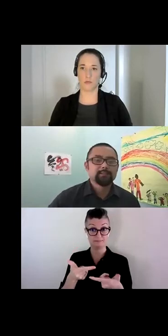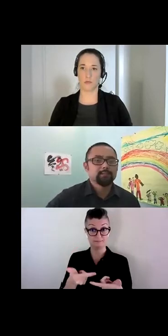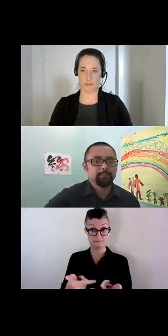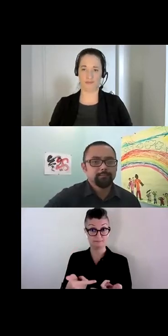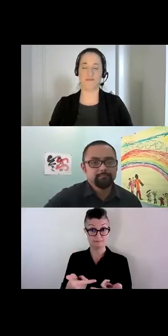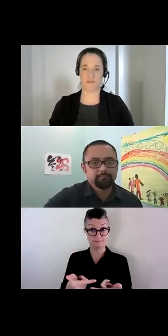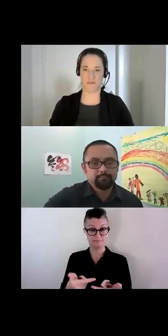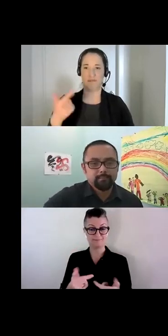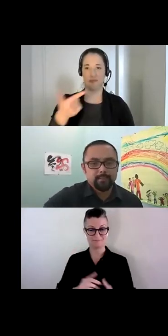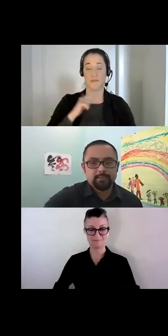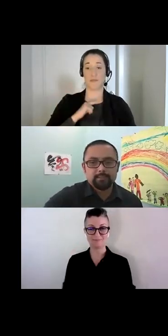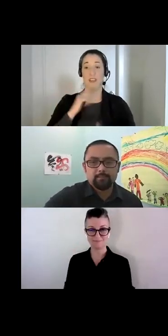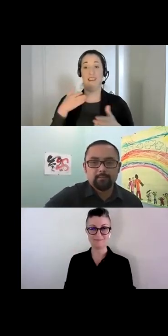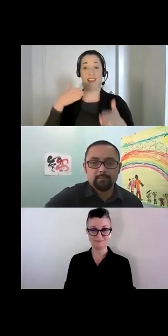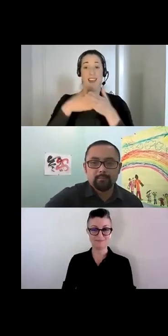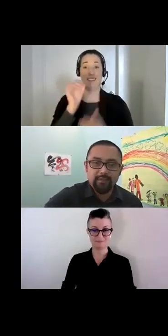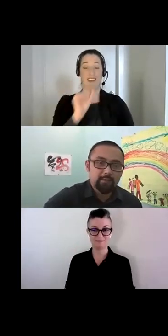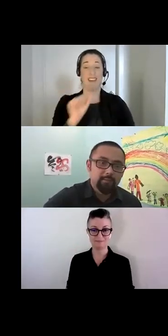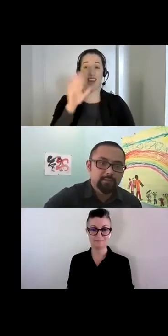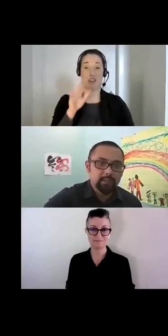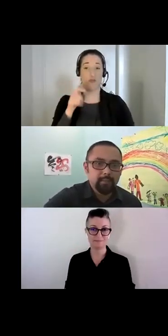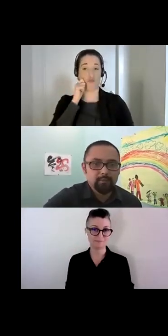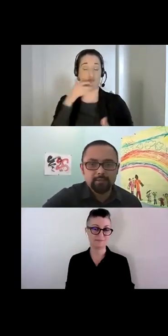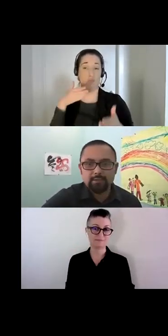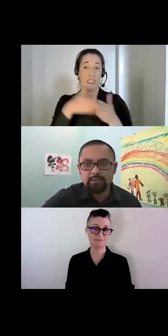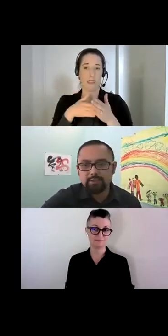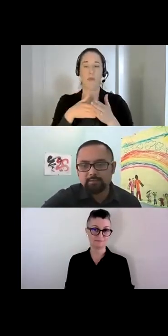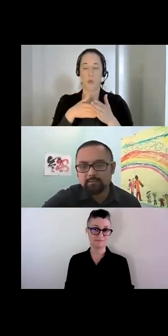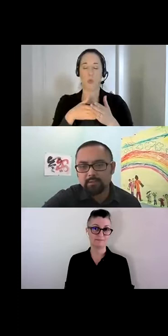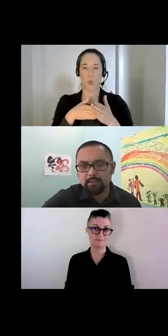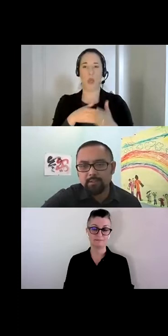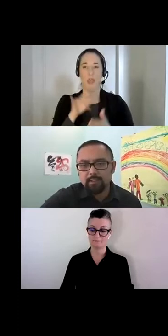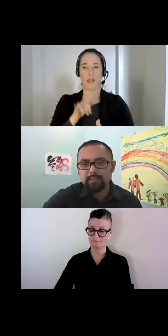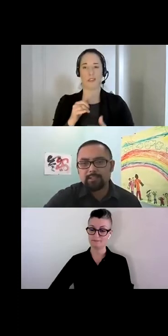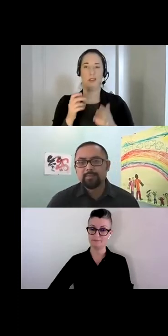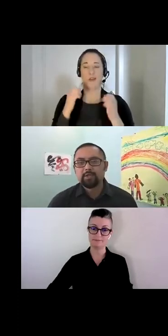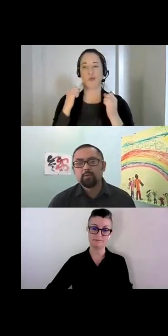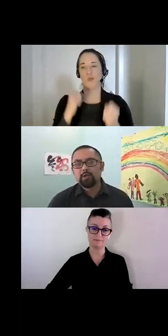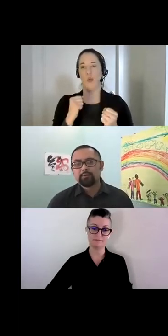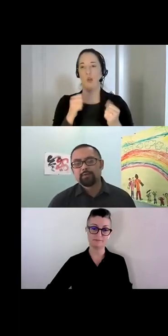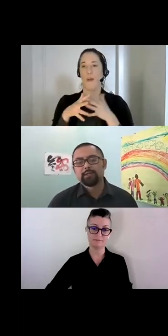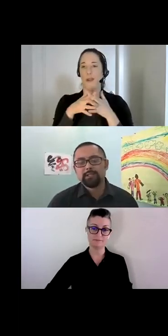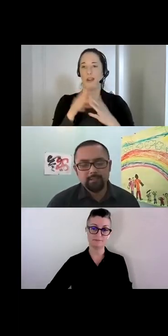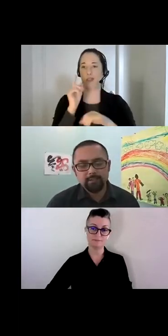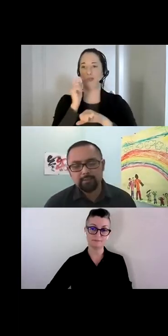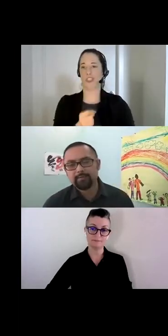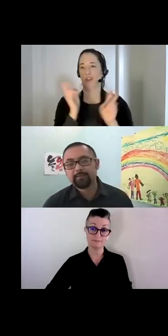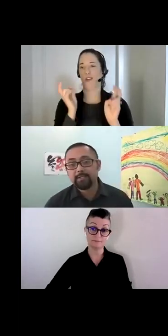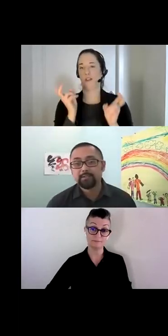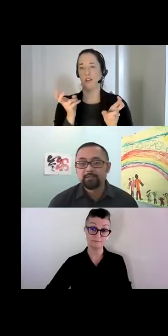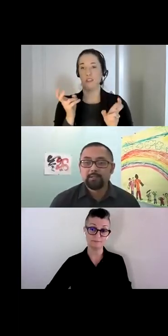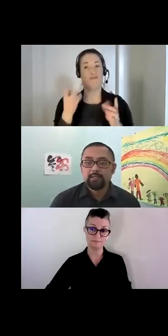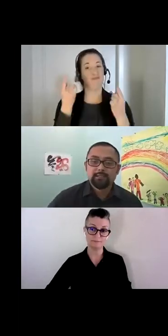Anti-Asian racism is very much an American tradition. This has been going on for at least